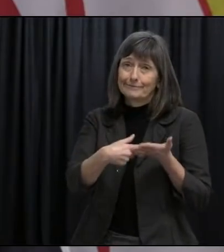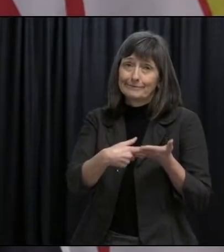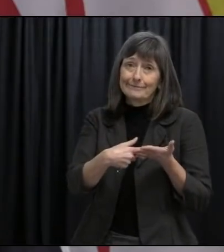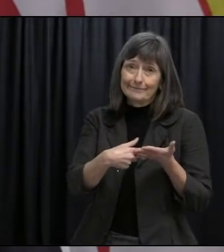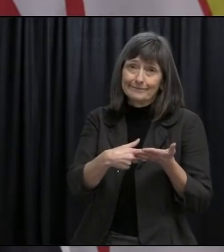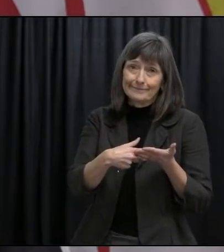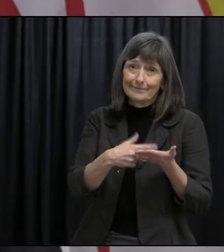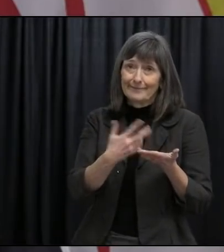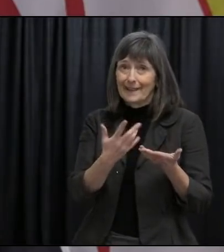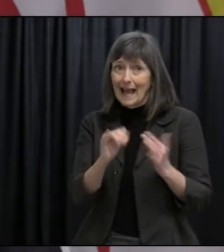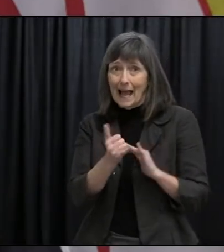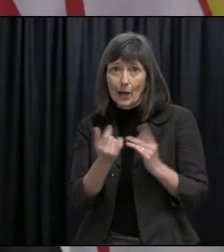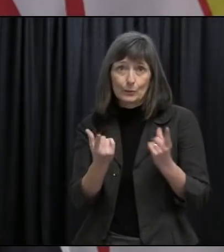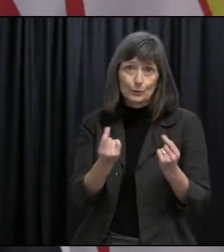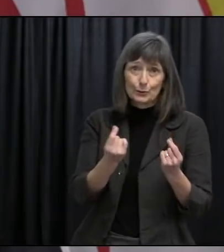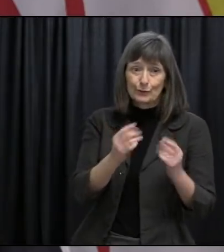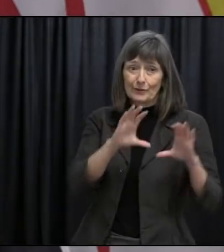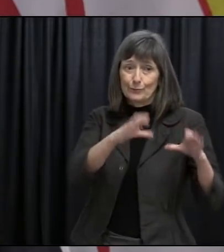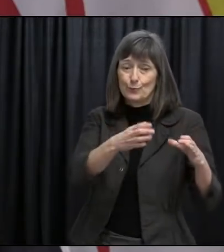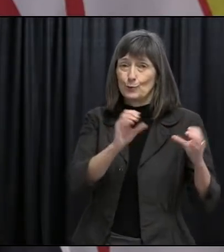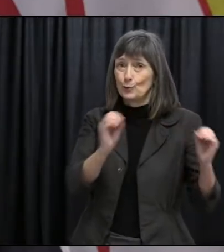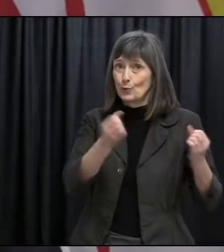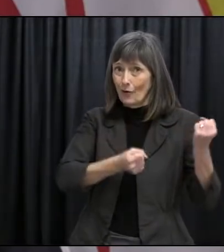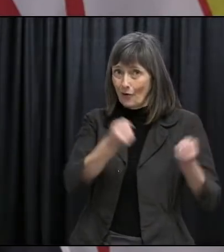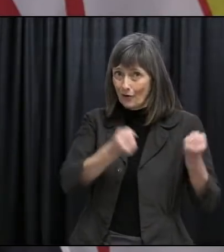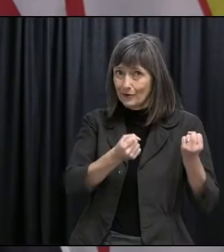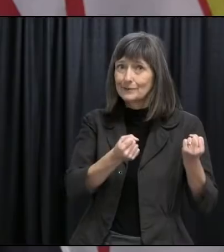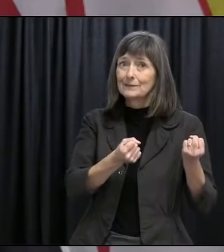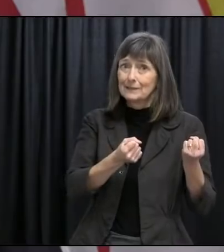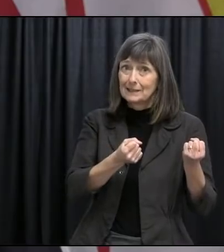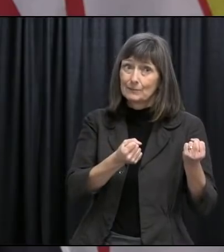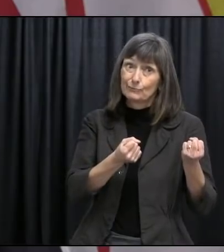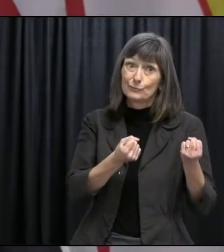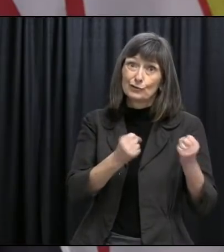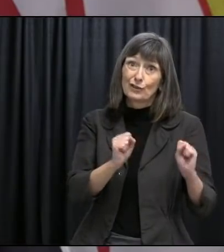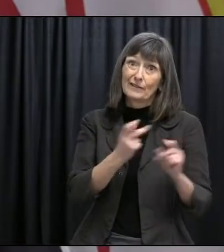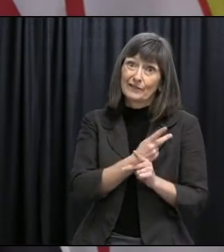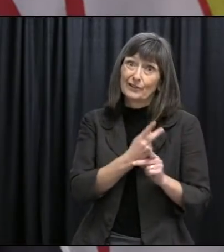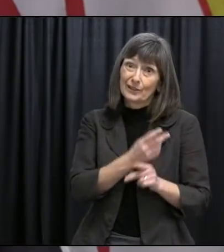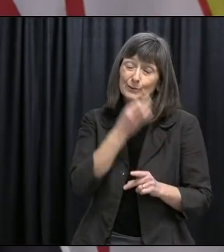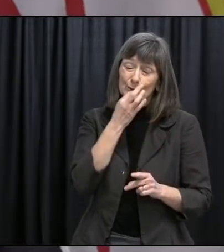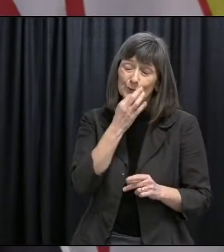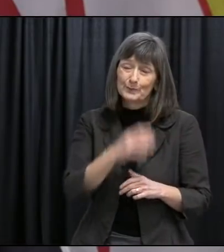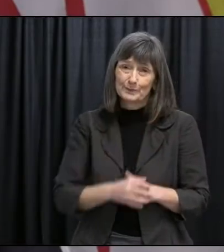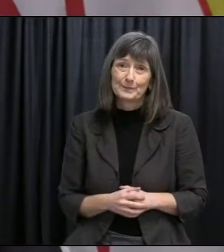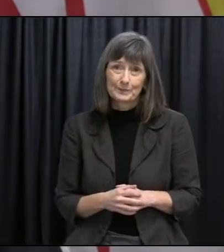that particular group of people, and so we hope to have a solution for that sometime soon.